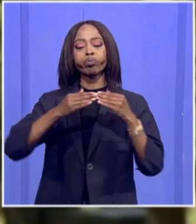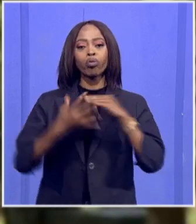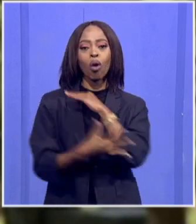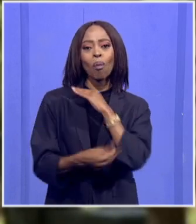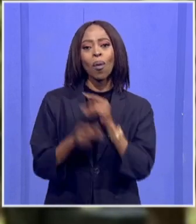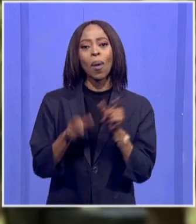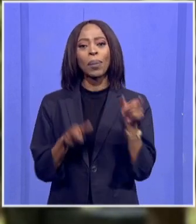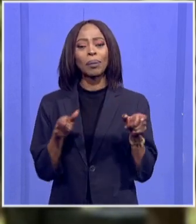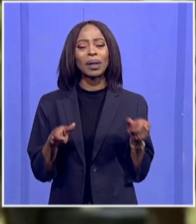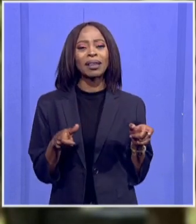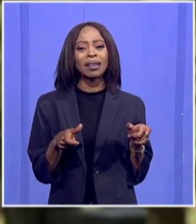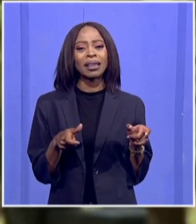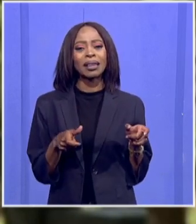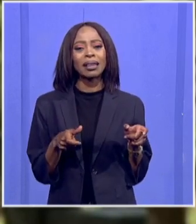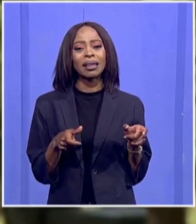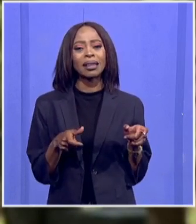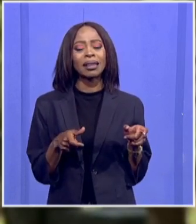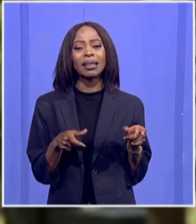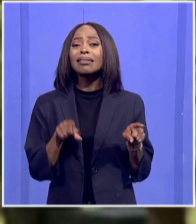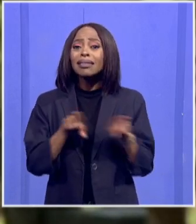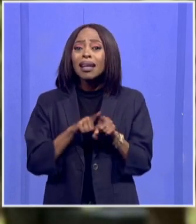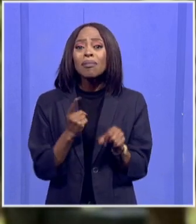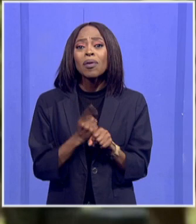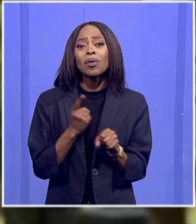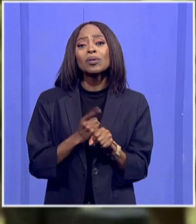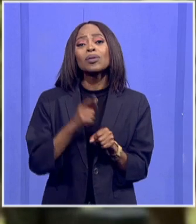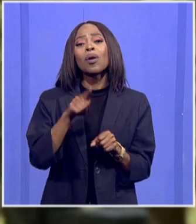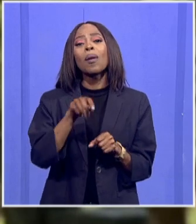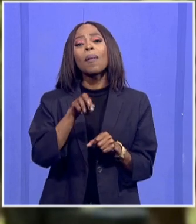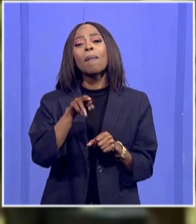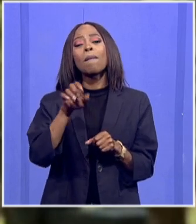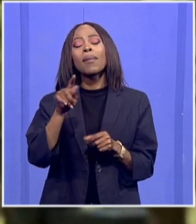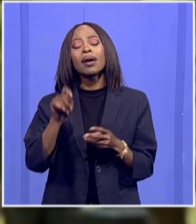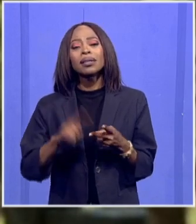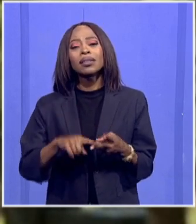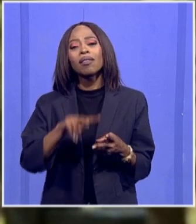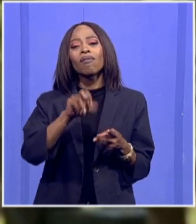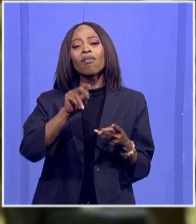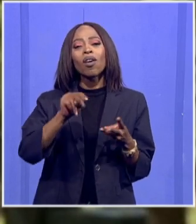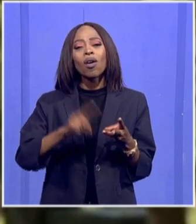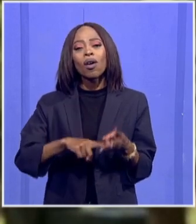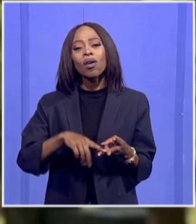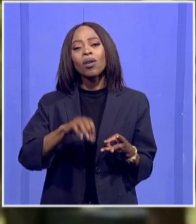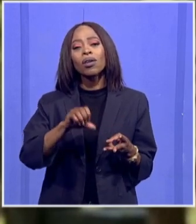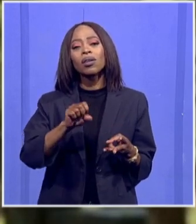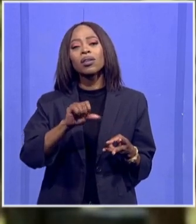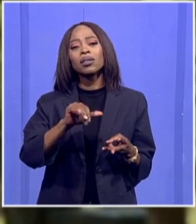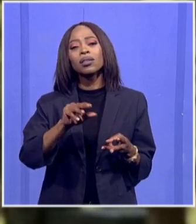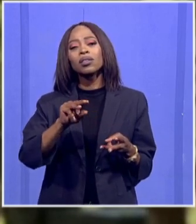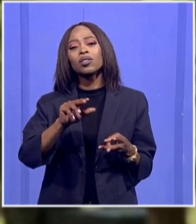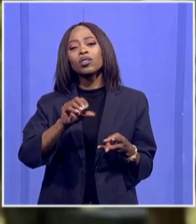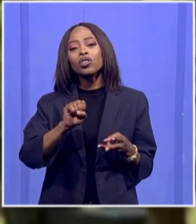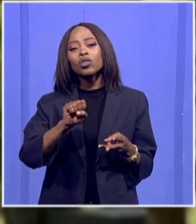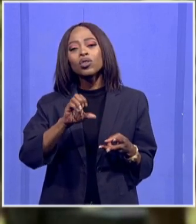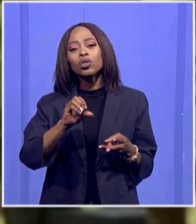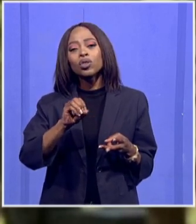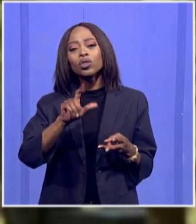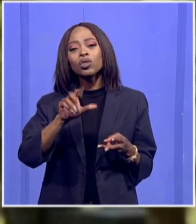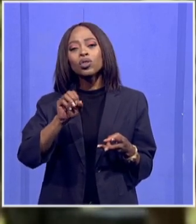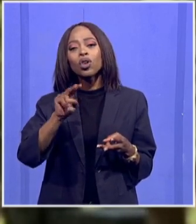and the vulnerable. Probably pretty Yvonne and Solomon, they are bourgeois. That's why they don't care about them.